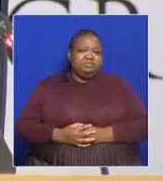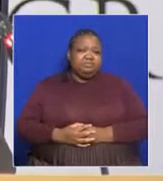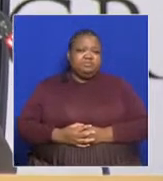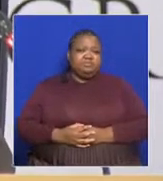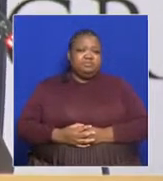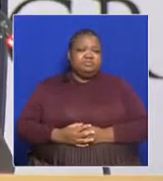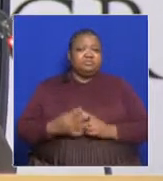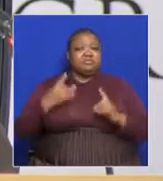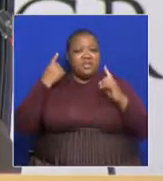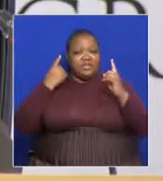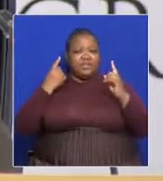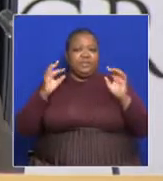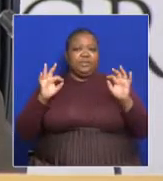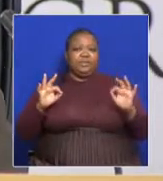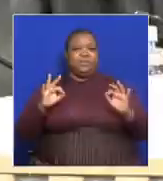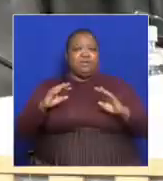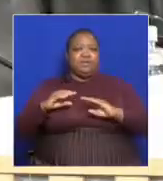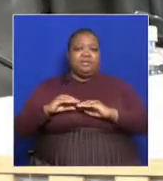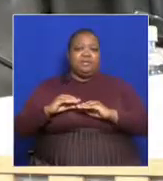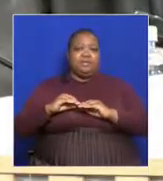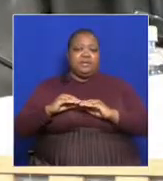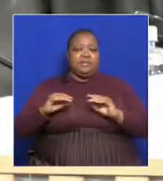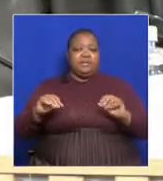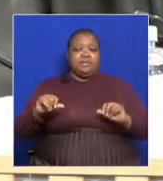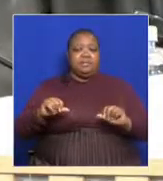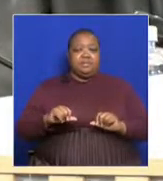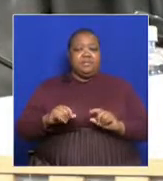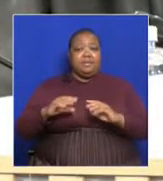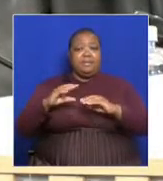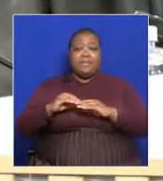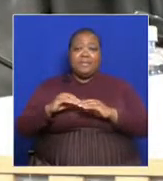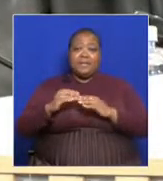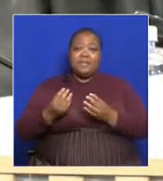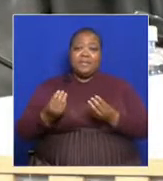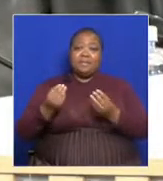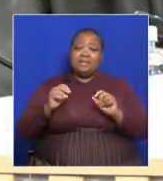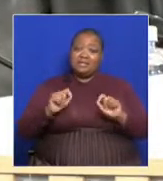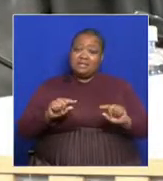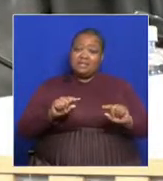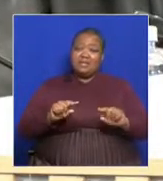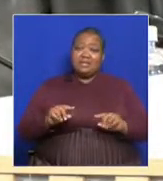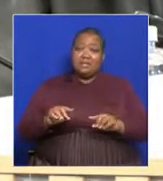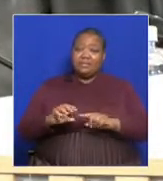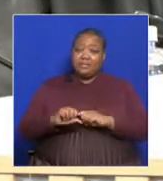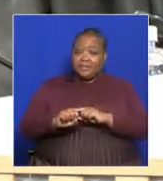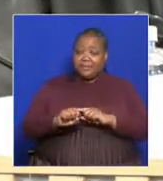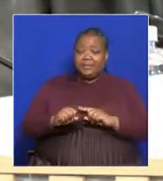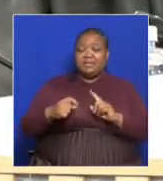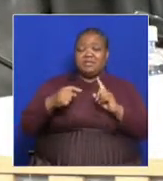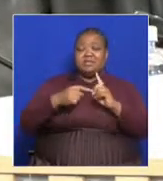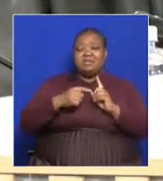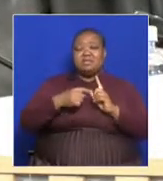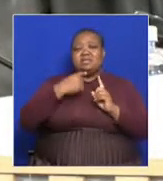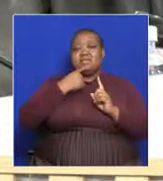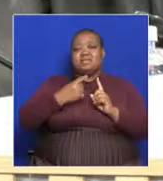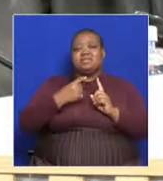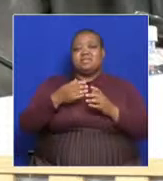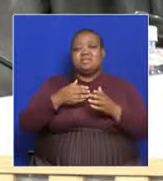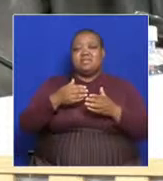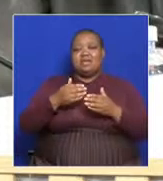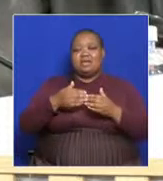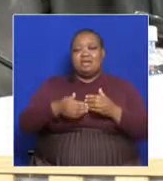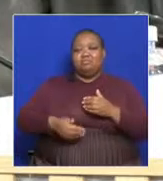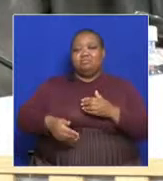the member ended up back at the unit. No, the member found out for himself. And he says to us, long after he had been